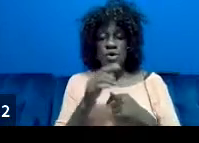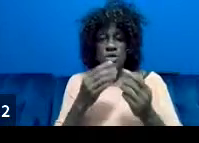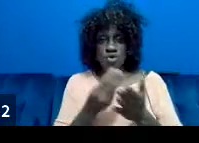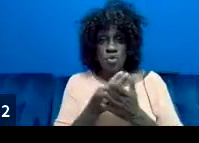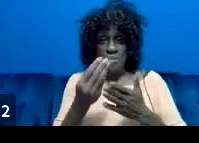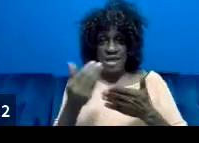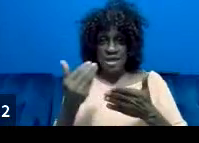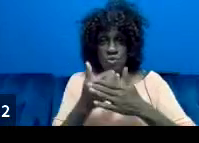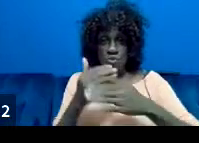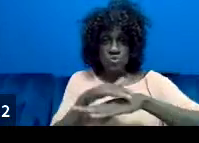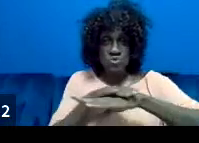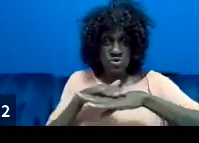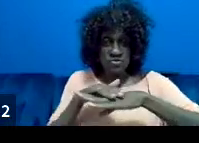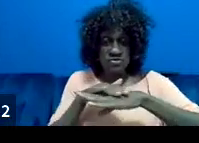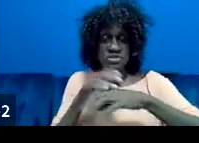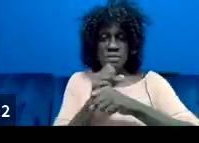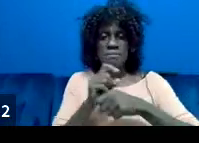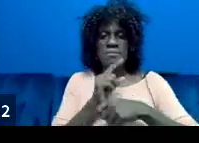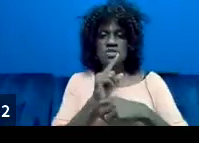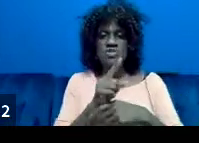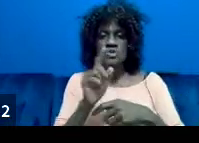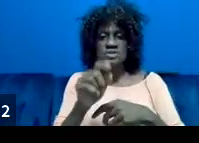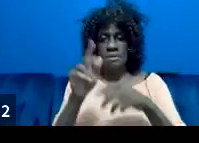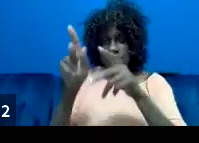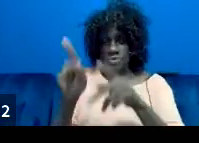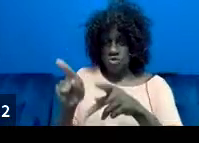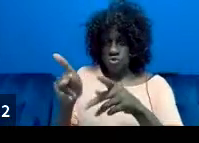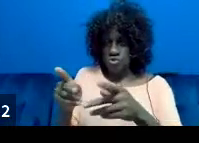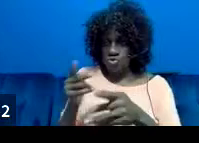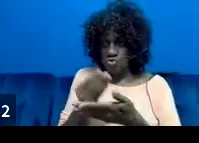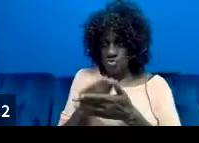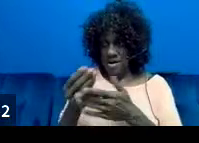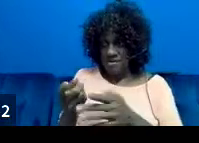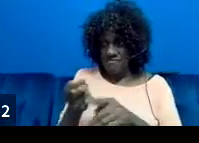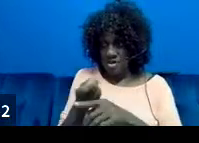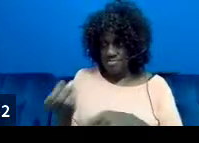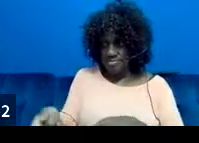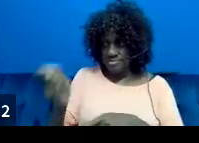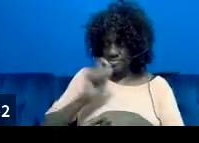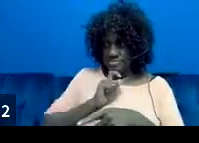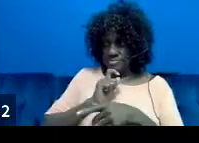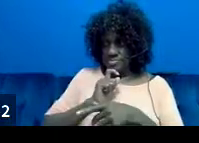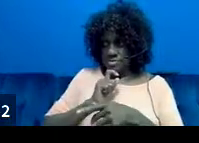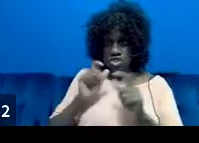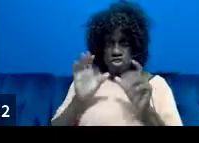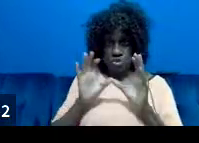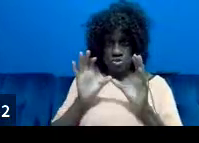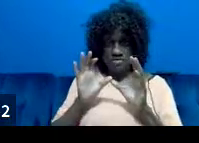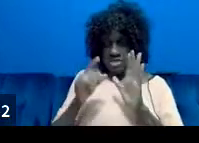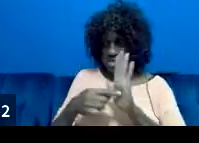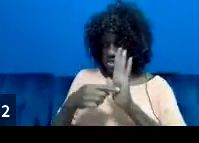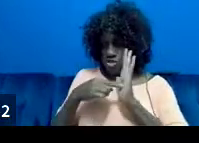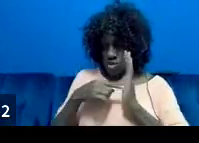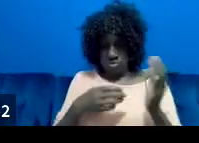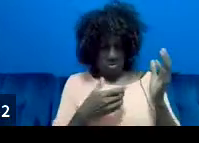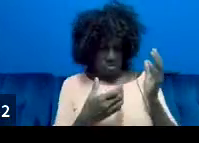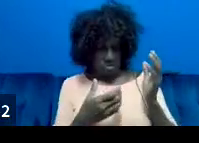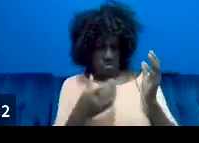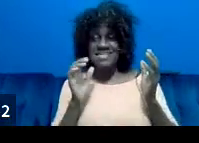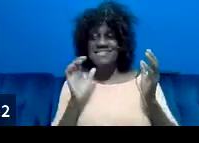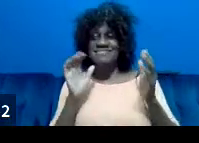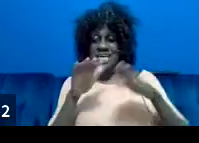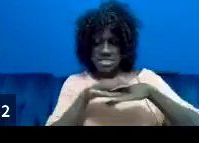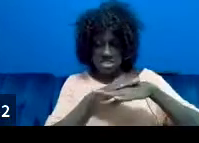a new surface, you make sure that that person that you bought it from gives you a certificate that shows that this surface